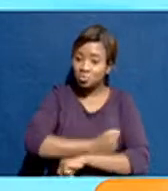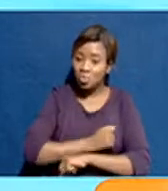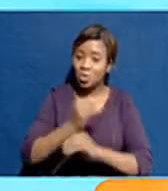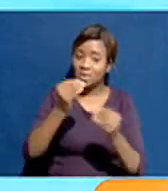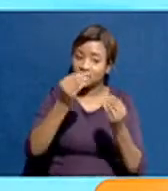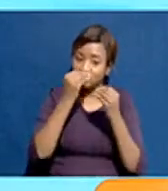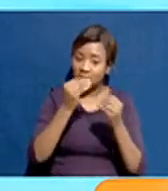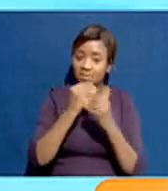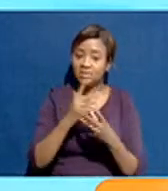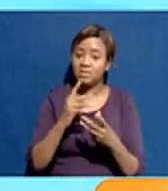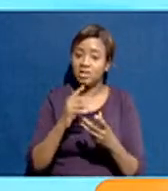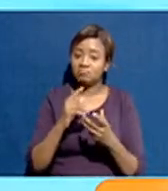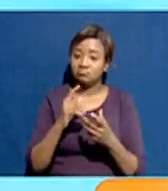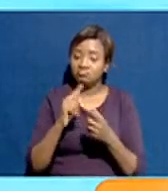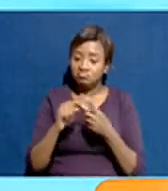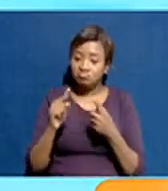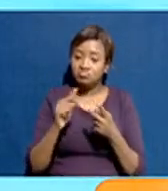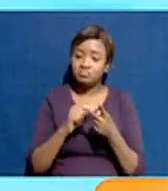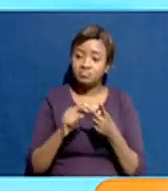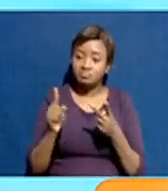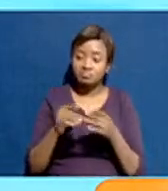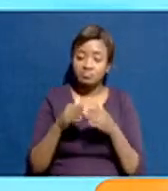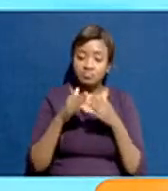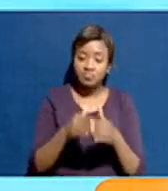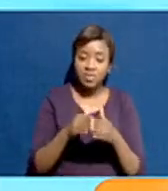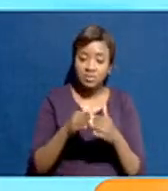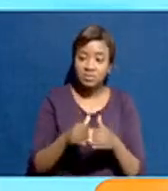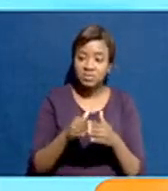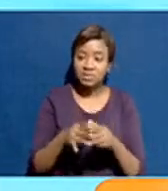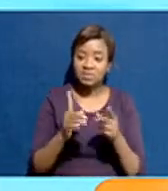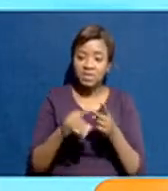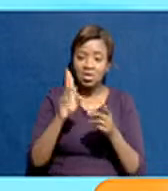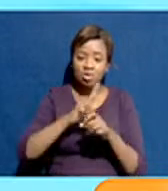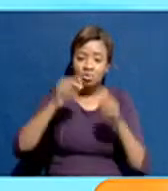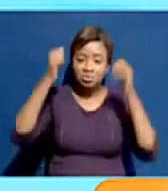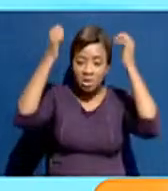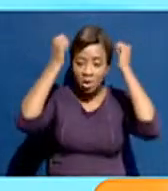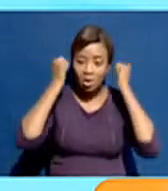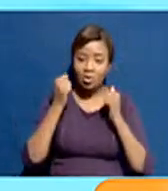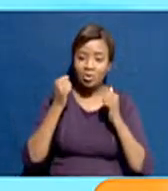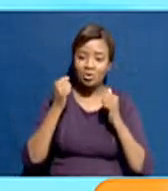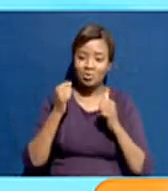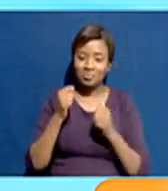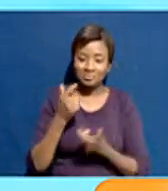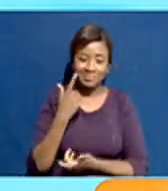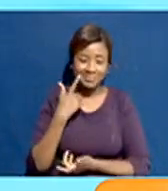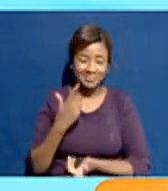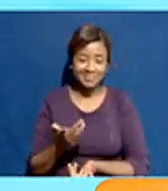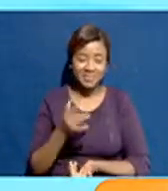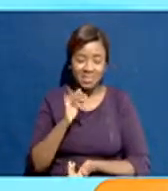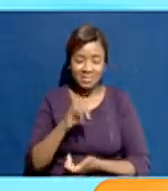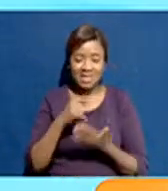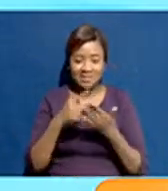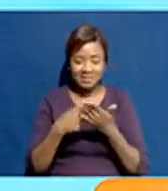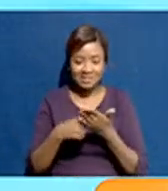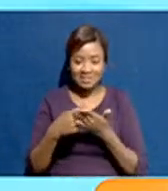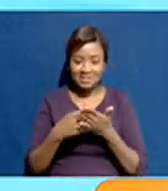were told about sexual using condom, you know, that's a very huge conversation that